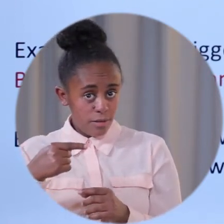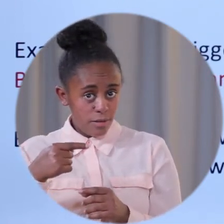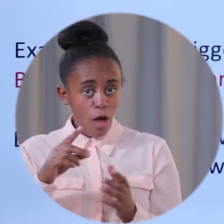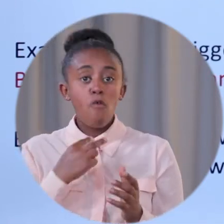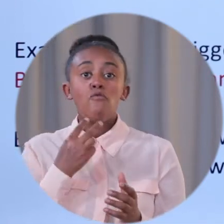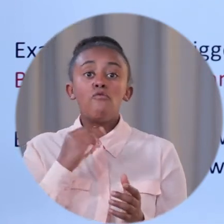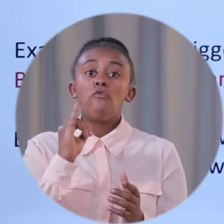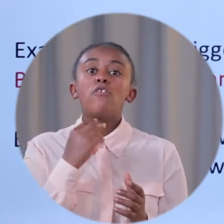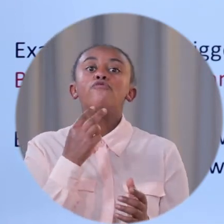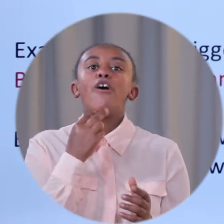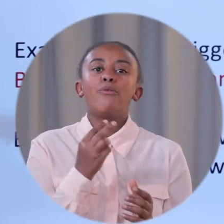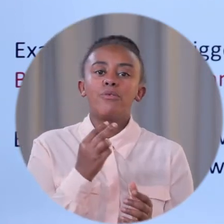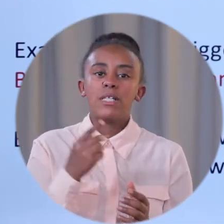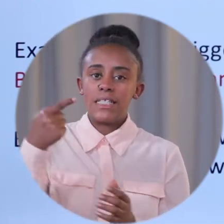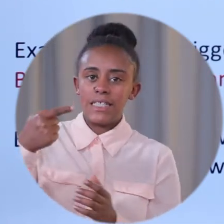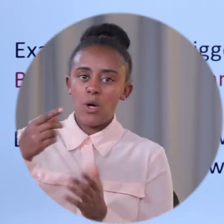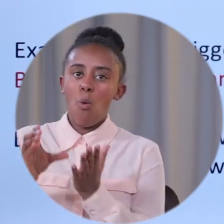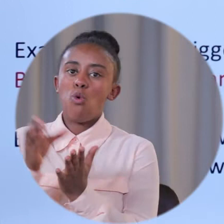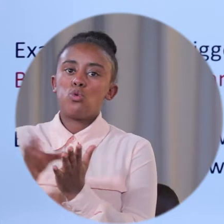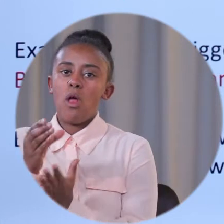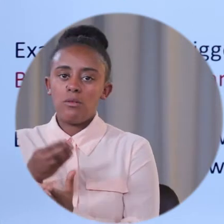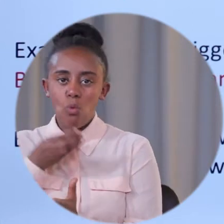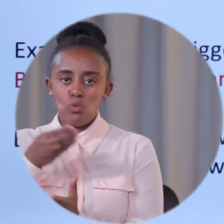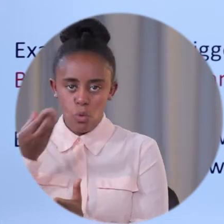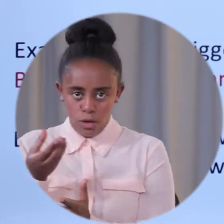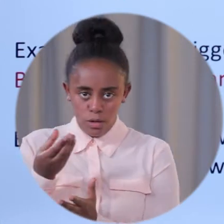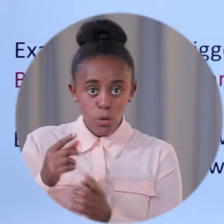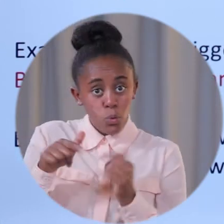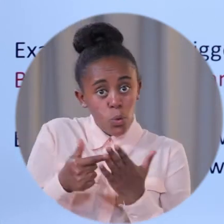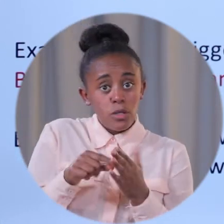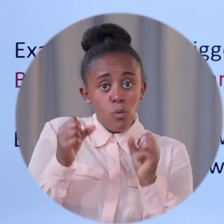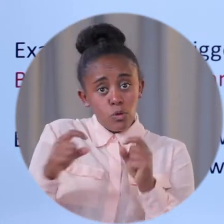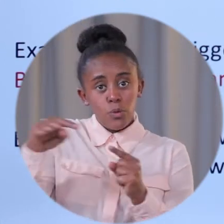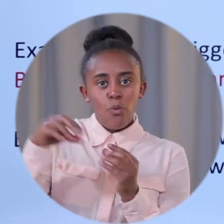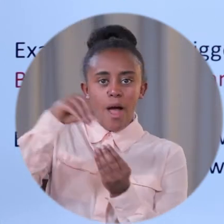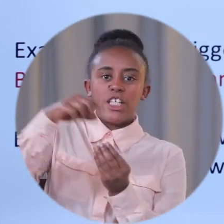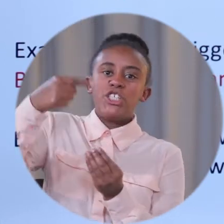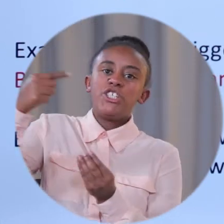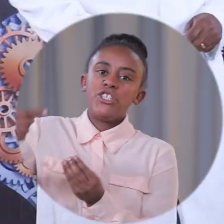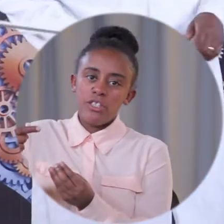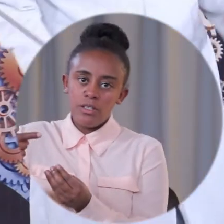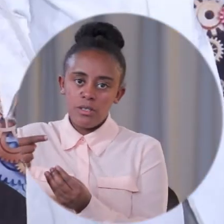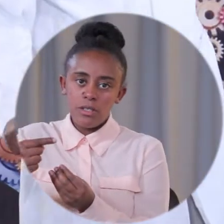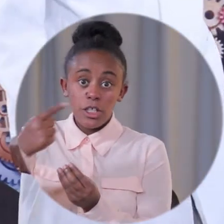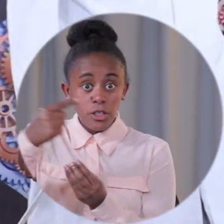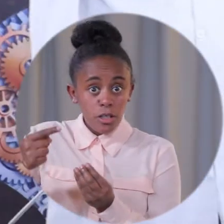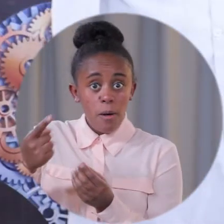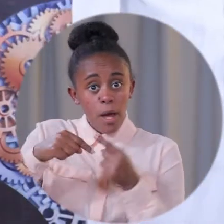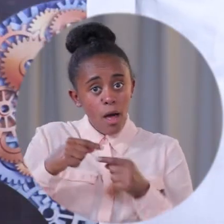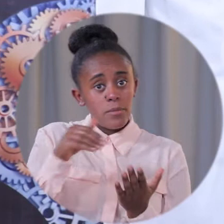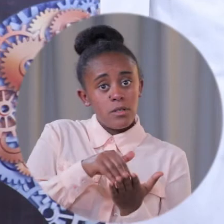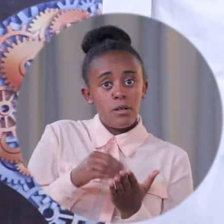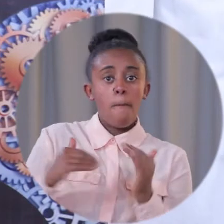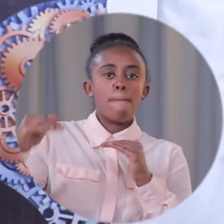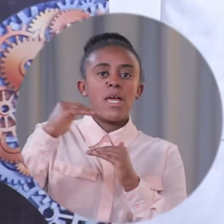vowel, this one is consonant. So it is possible to add this one, GG. G becomes double and